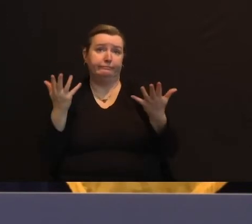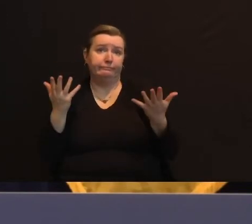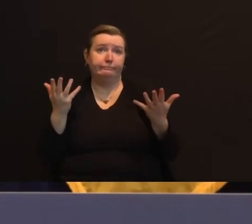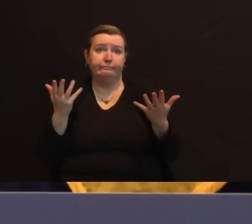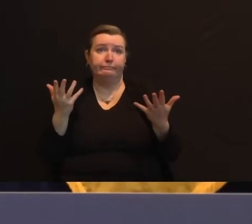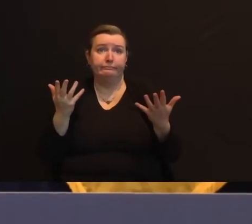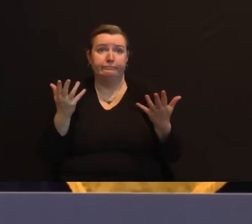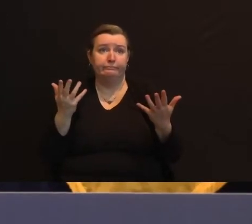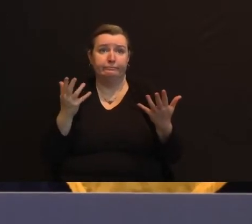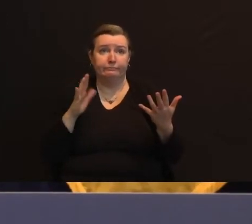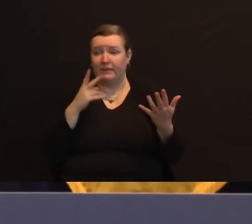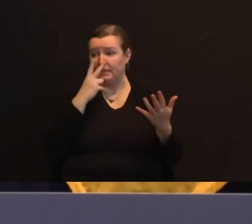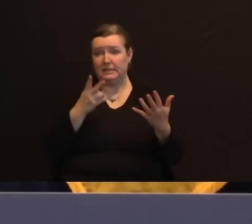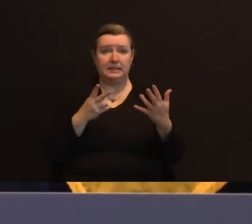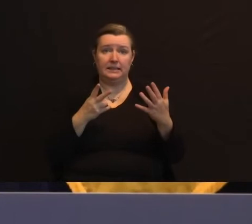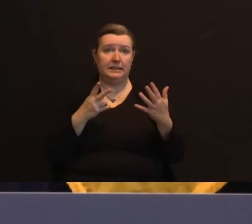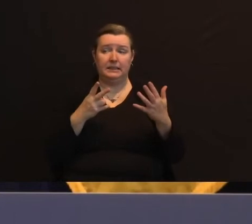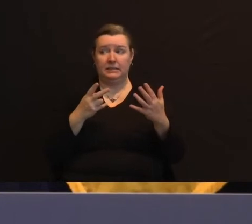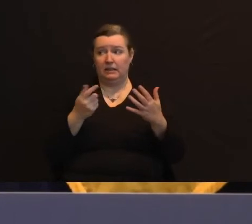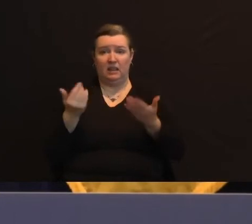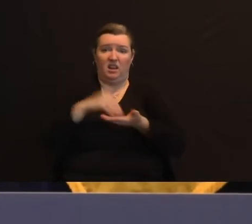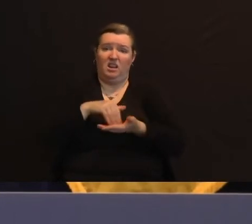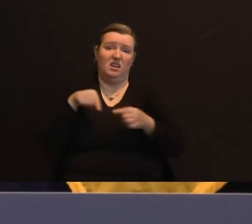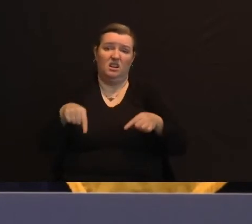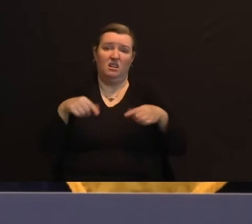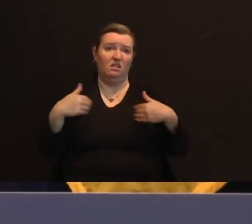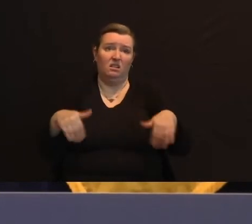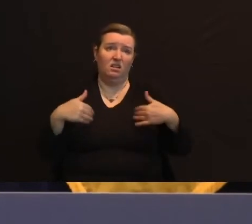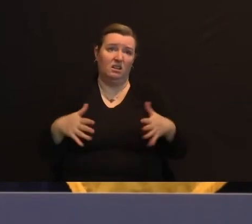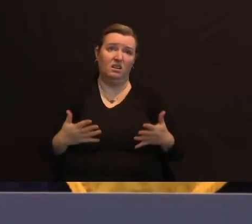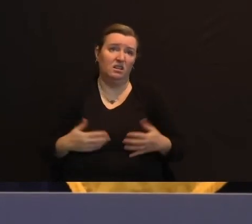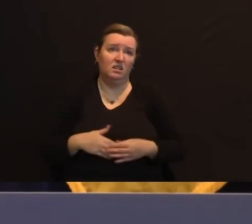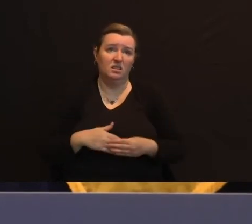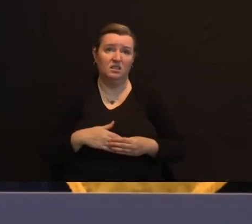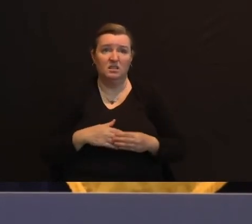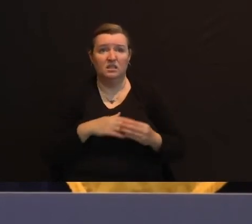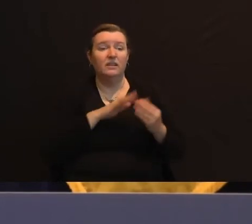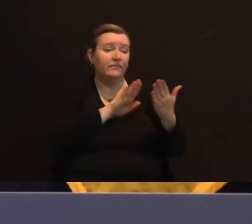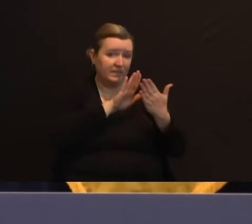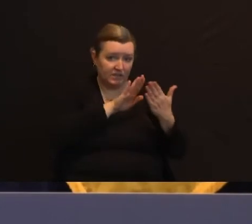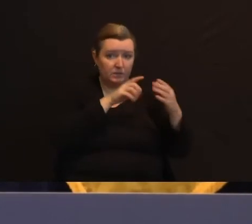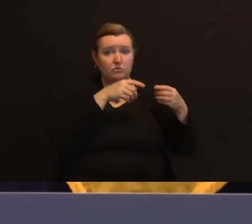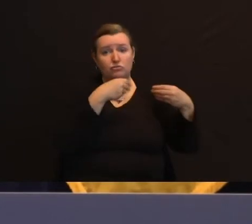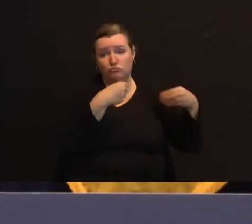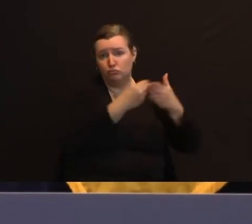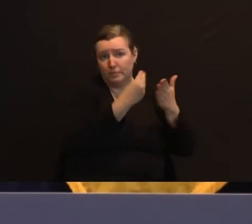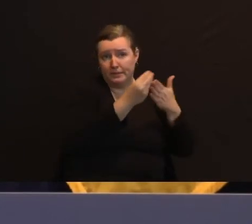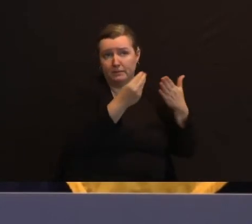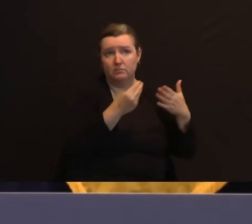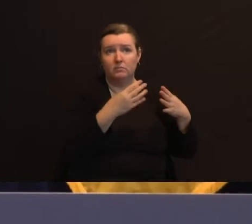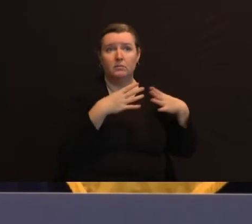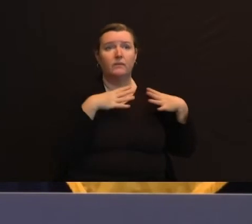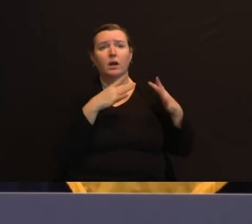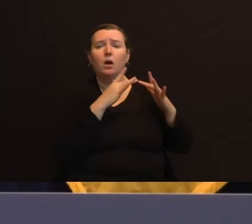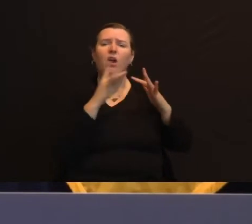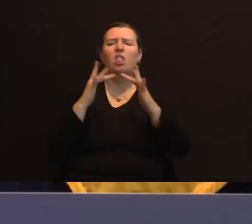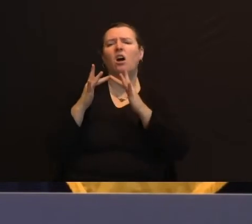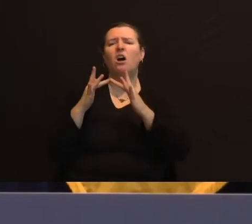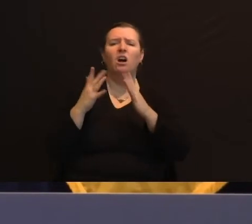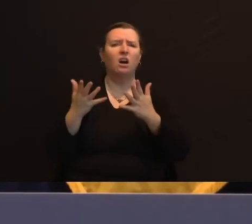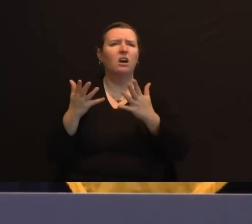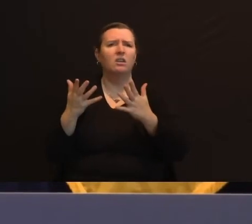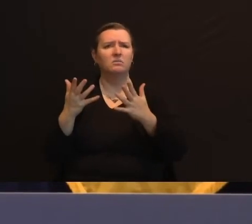ever again, because some of those in-person retailers can afford that because they've got their own online